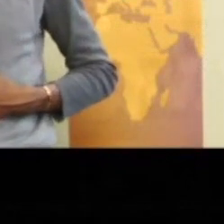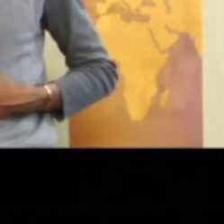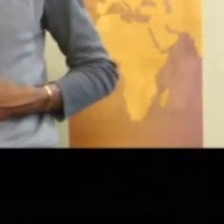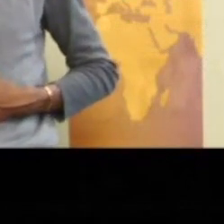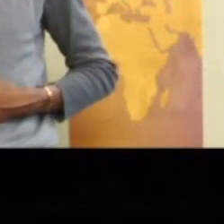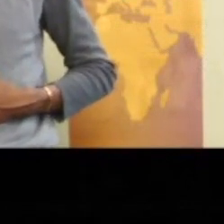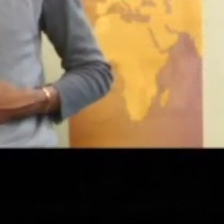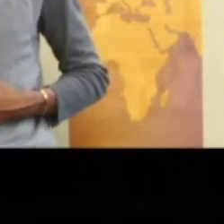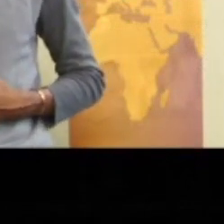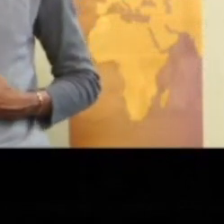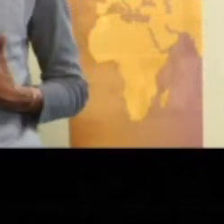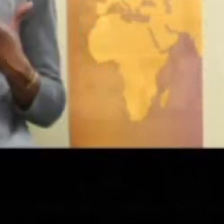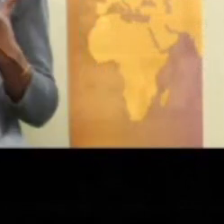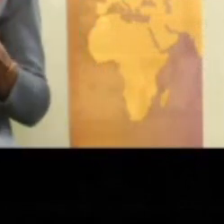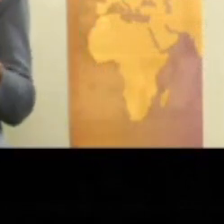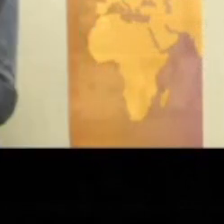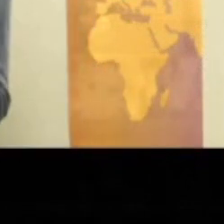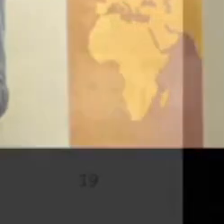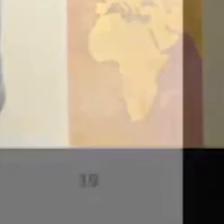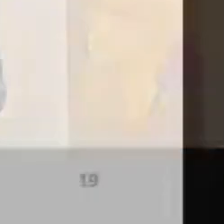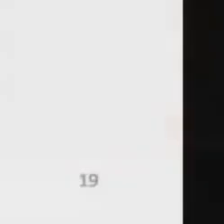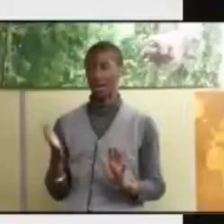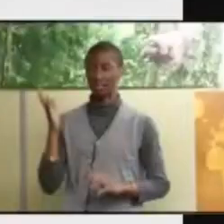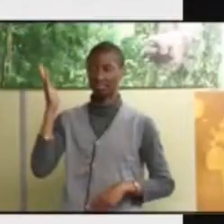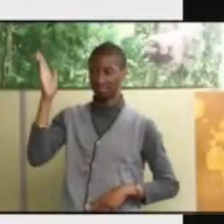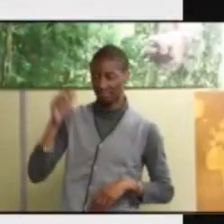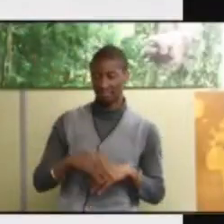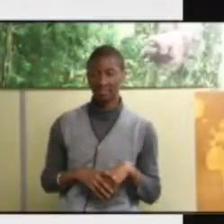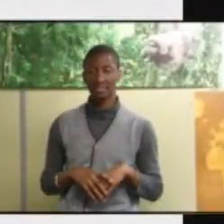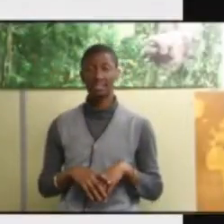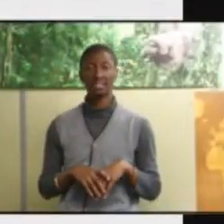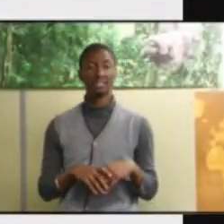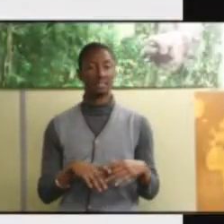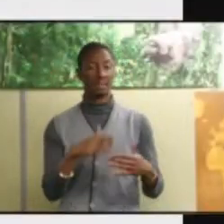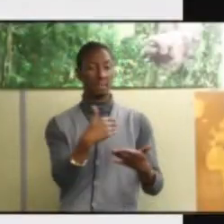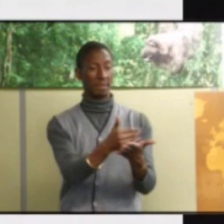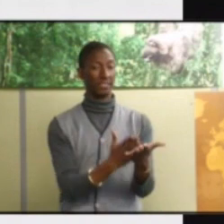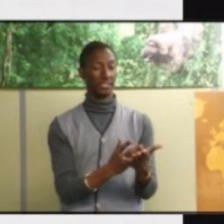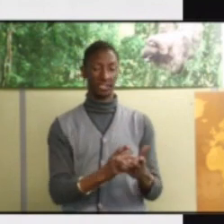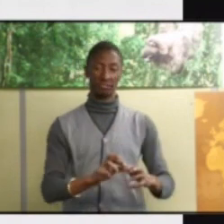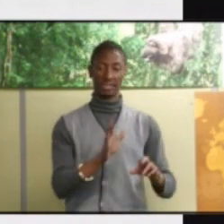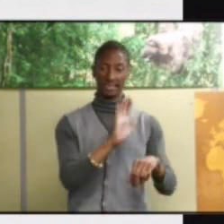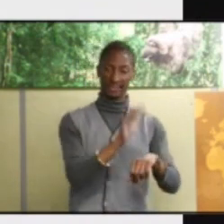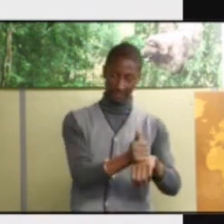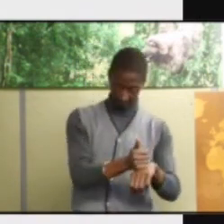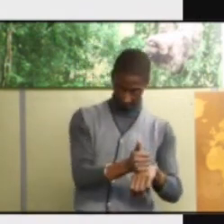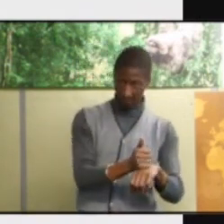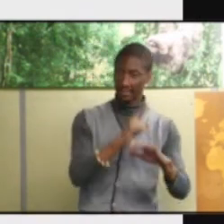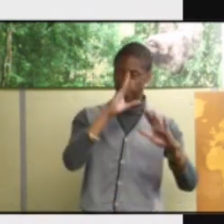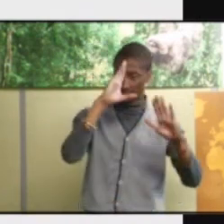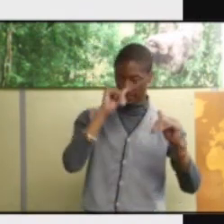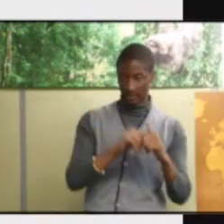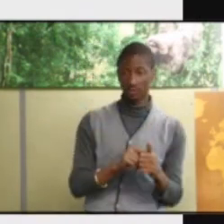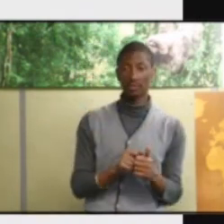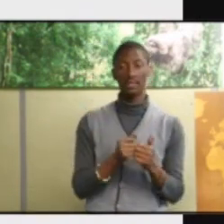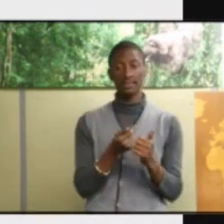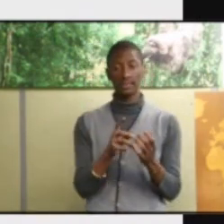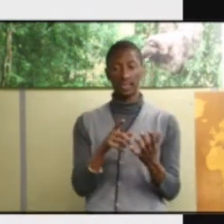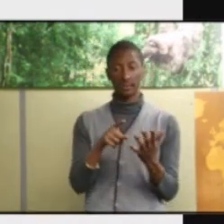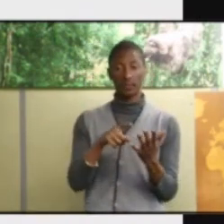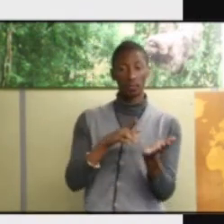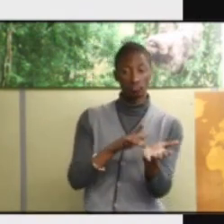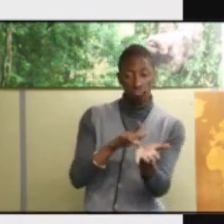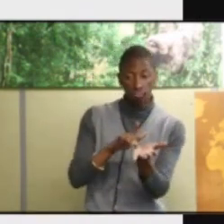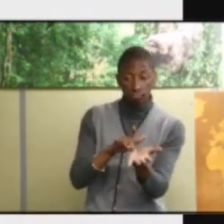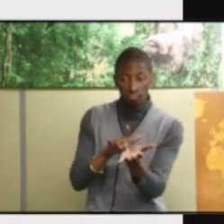Basically everything I said at the beginning. Having a budget at the start helps establish expectations. Multiple check-ins are